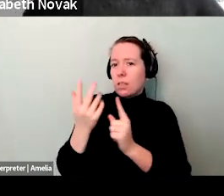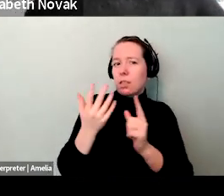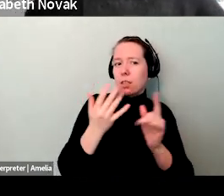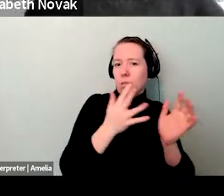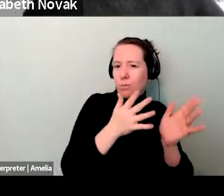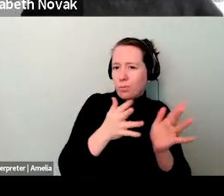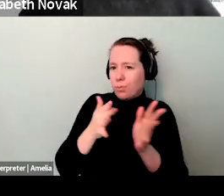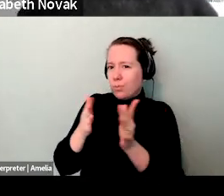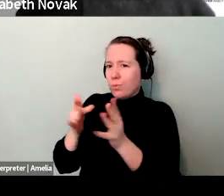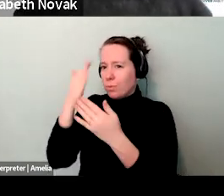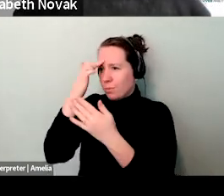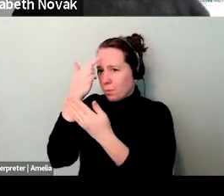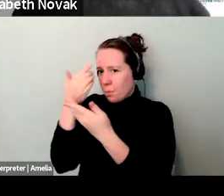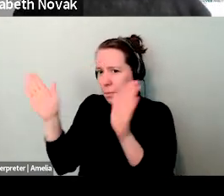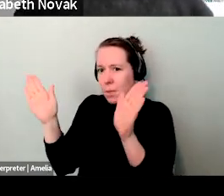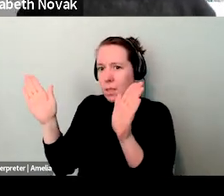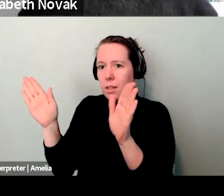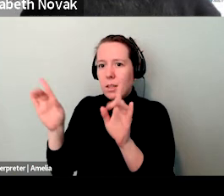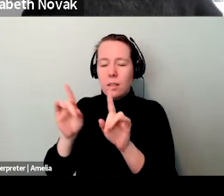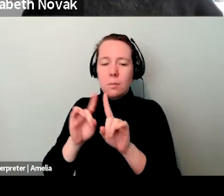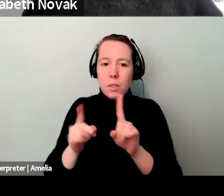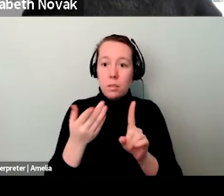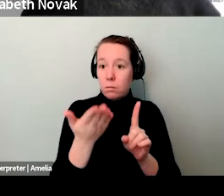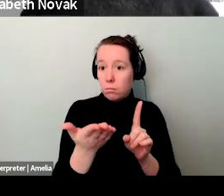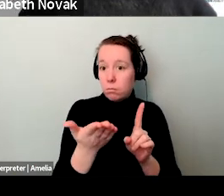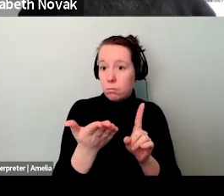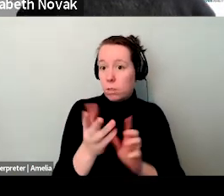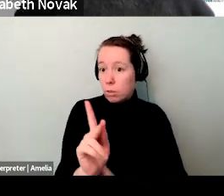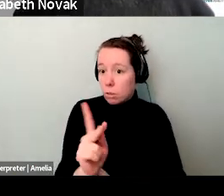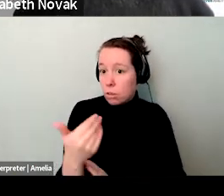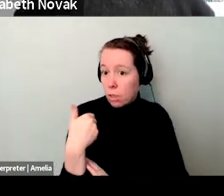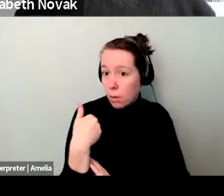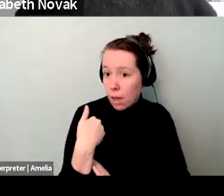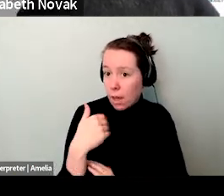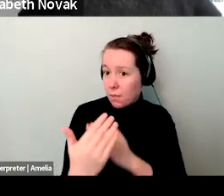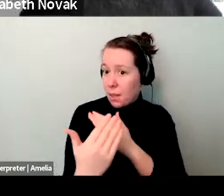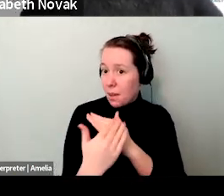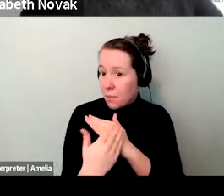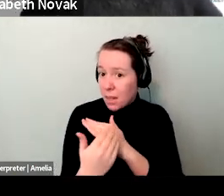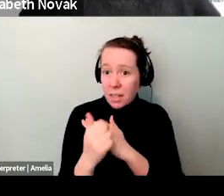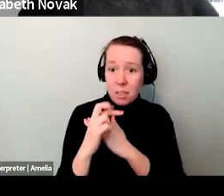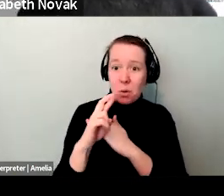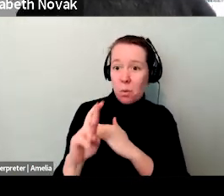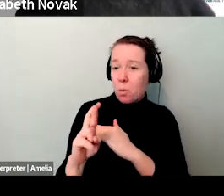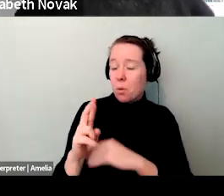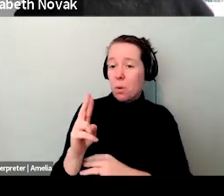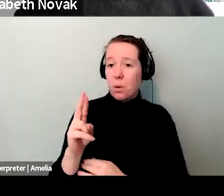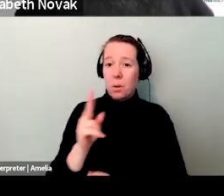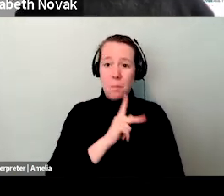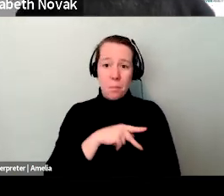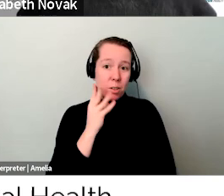but do you have some advice or personal experience with disclosing mental